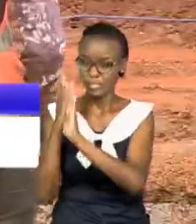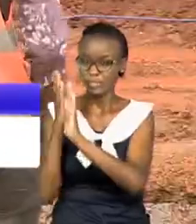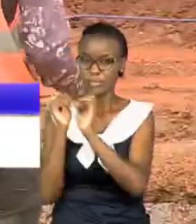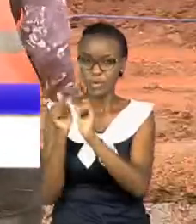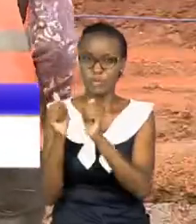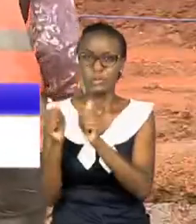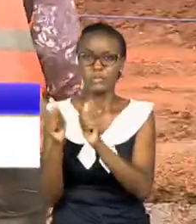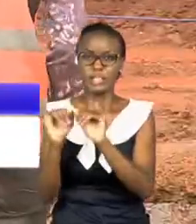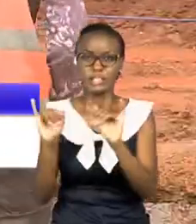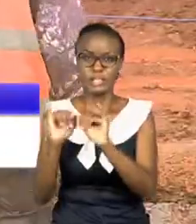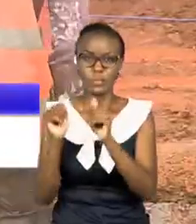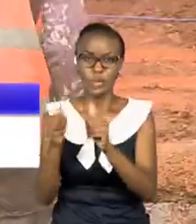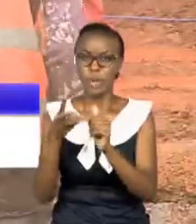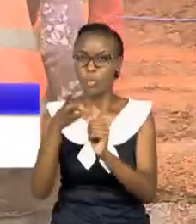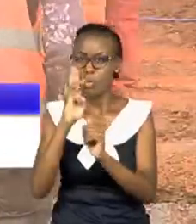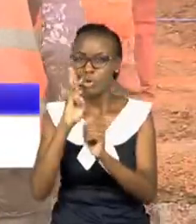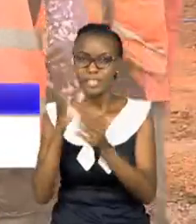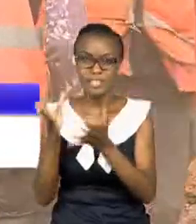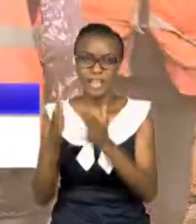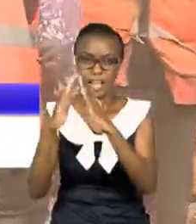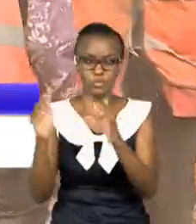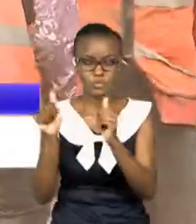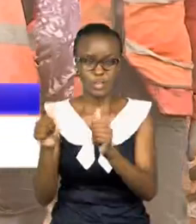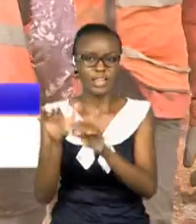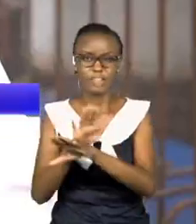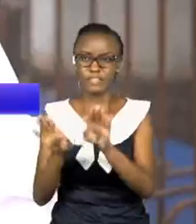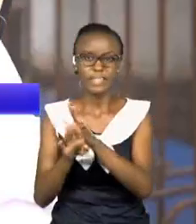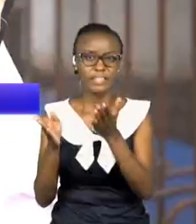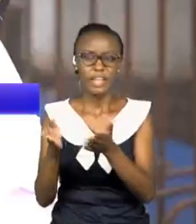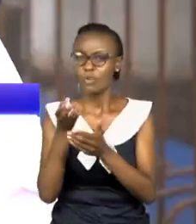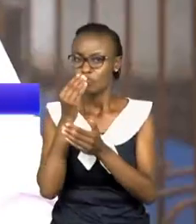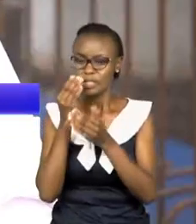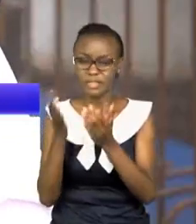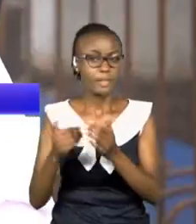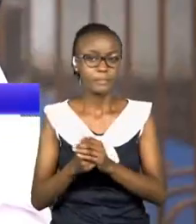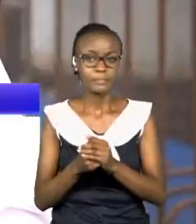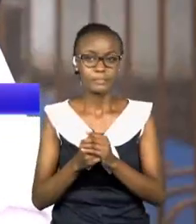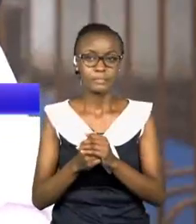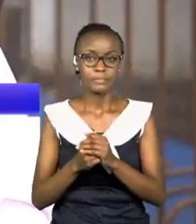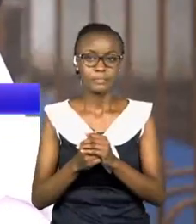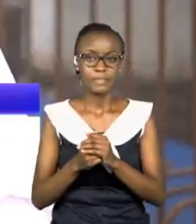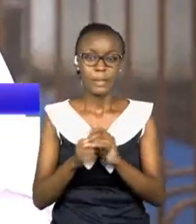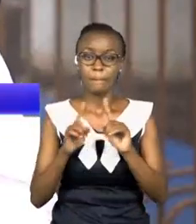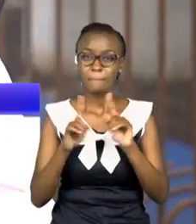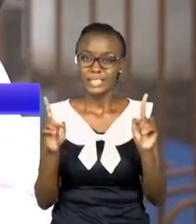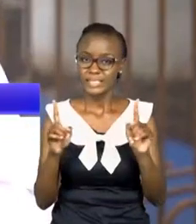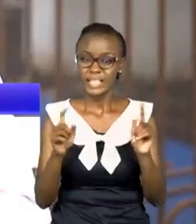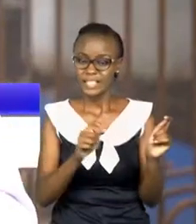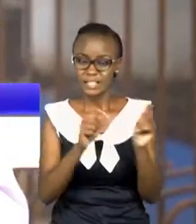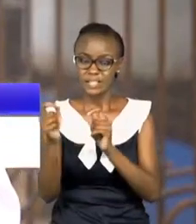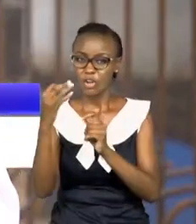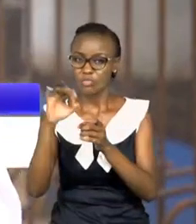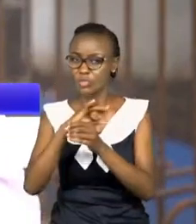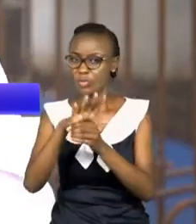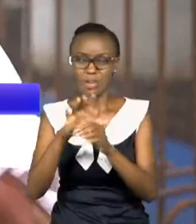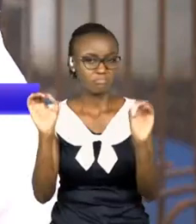the with everything water and housing and therefore the the transmission of coffee is actually